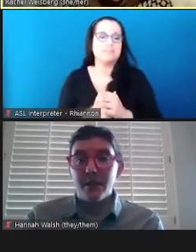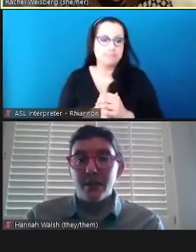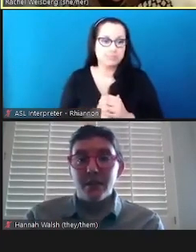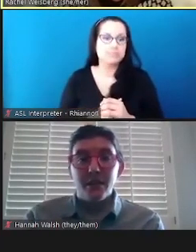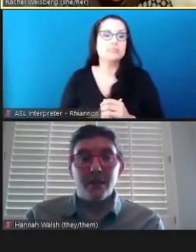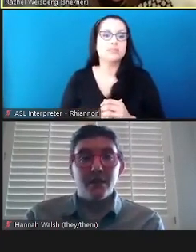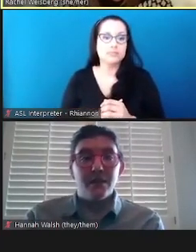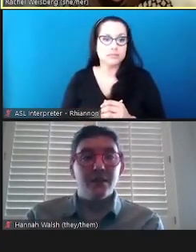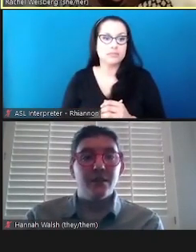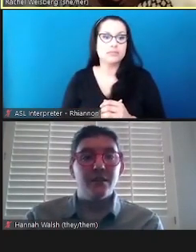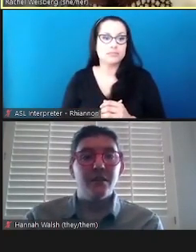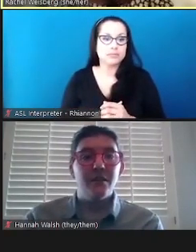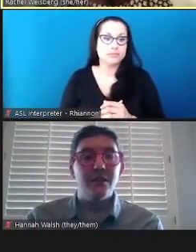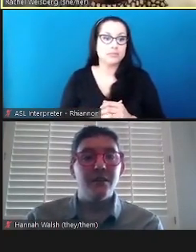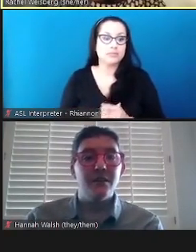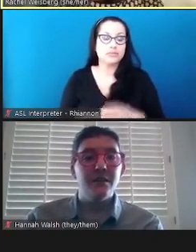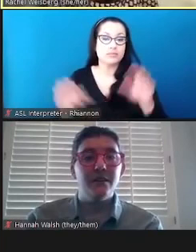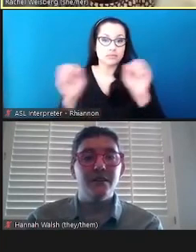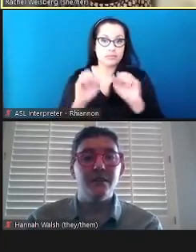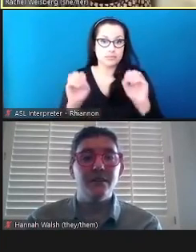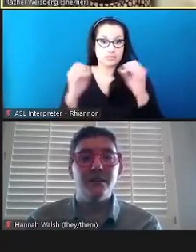So with that,